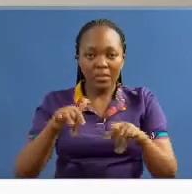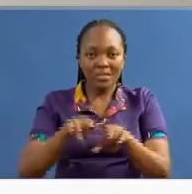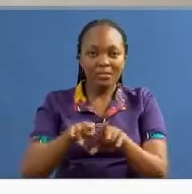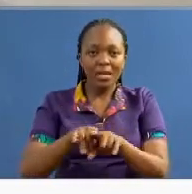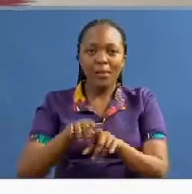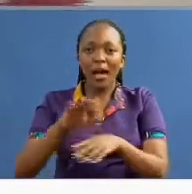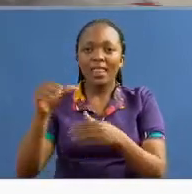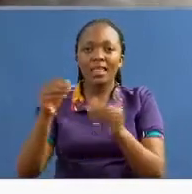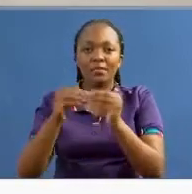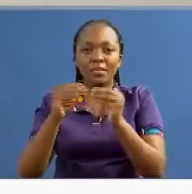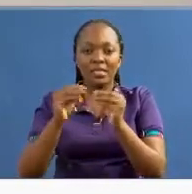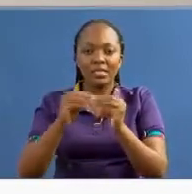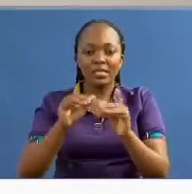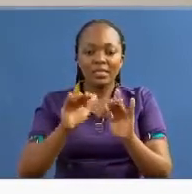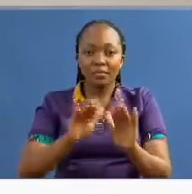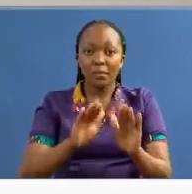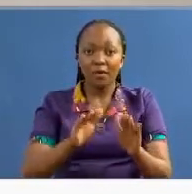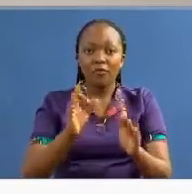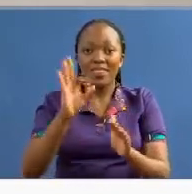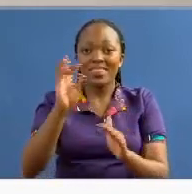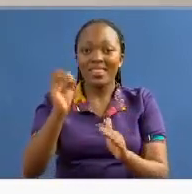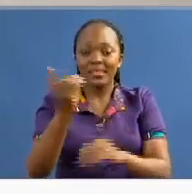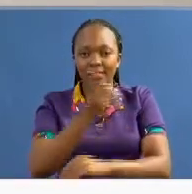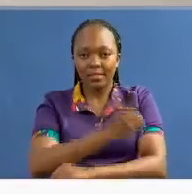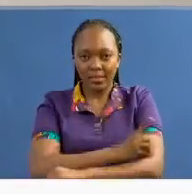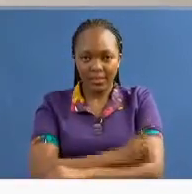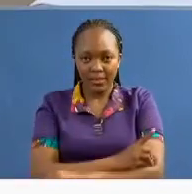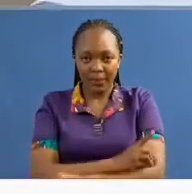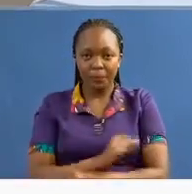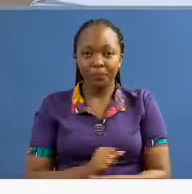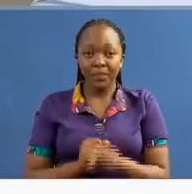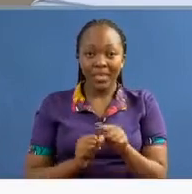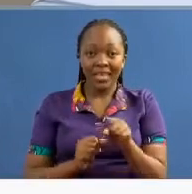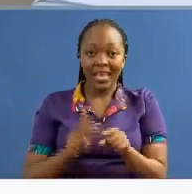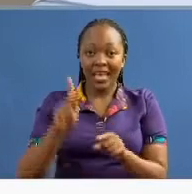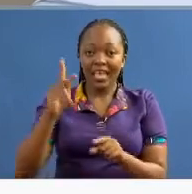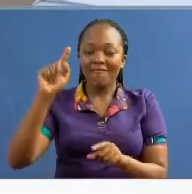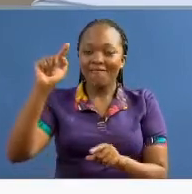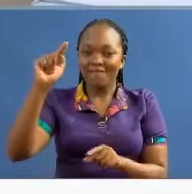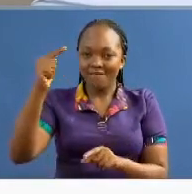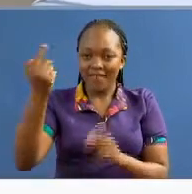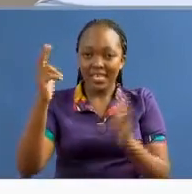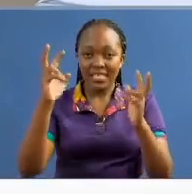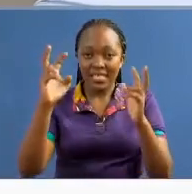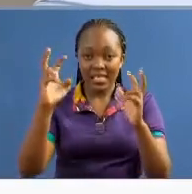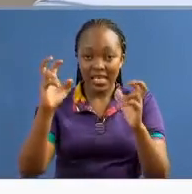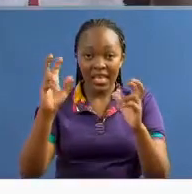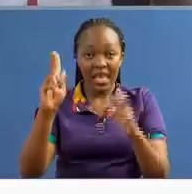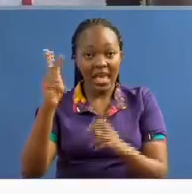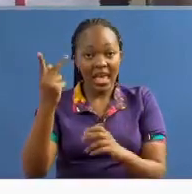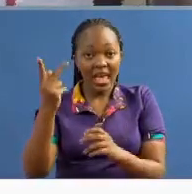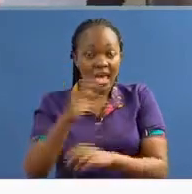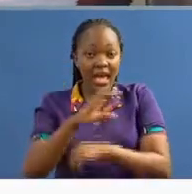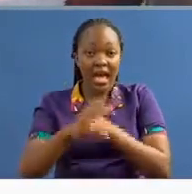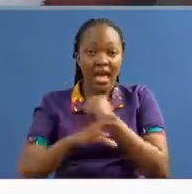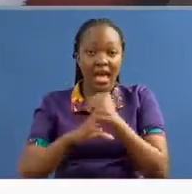suspended for the next 30 days. Kenya becomes the first country in Eastern Africa to report the first case of